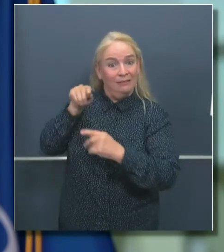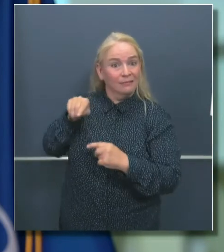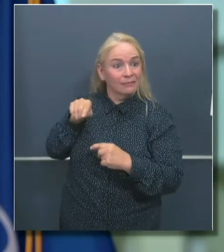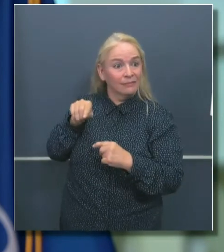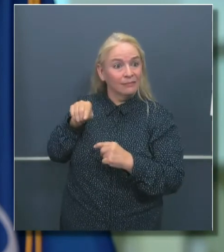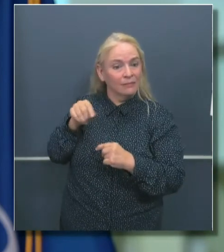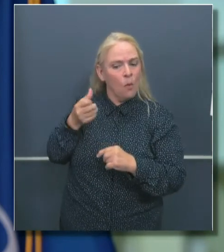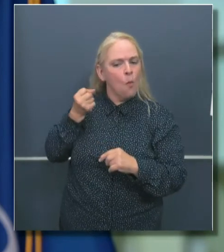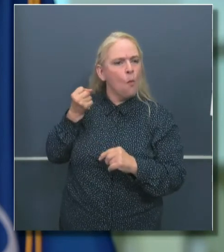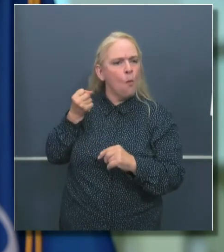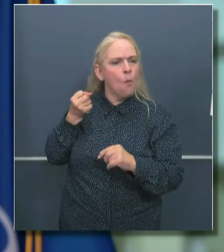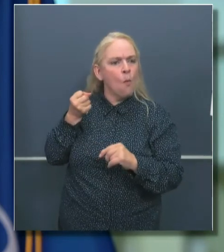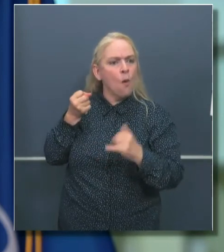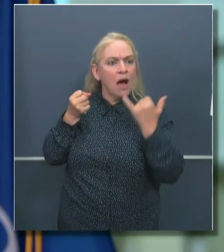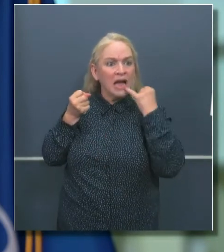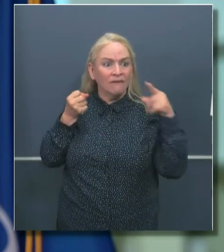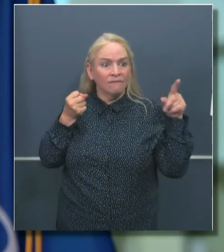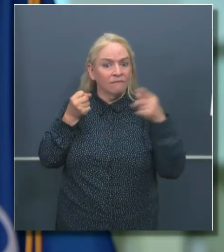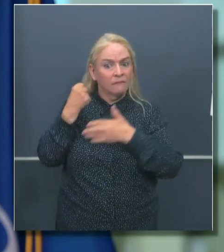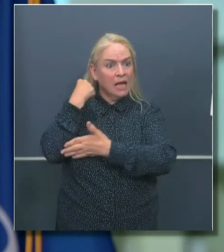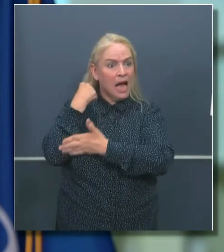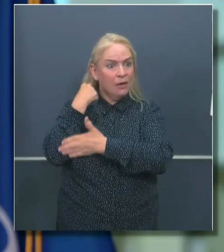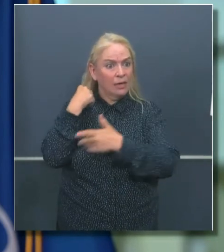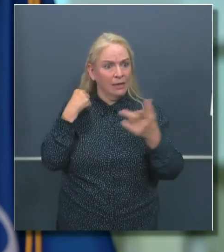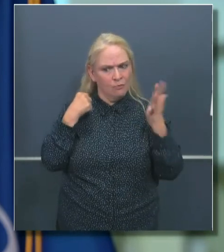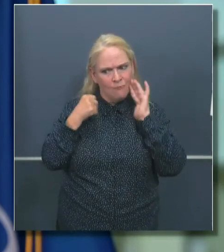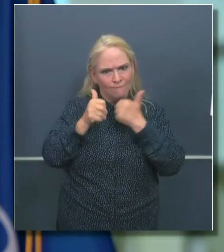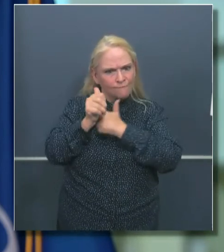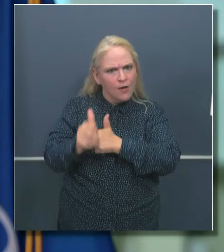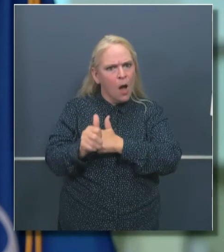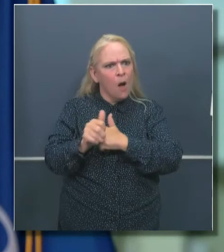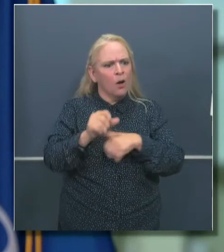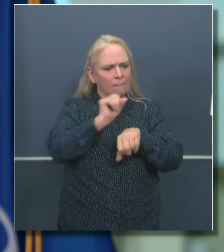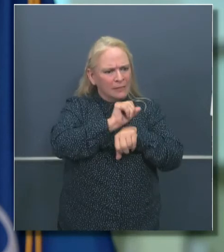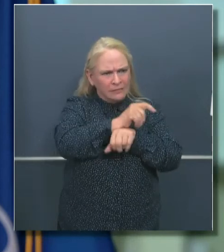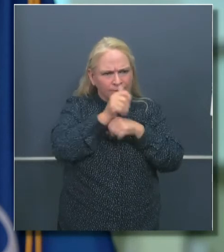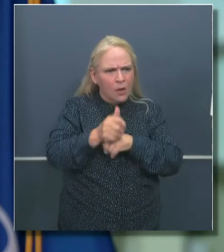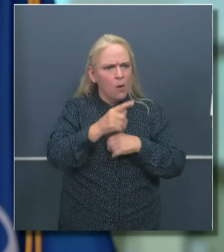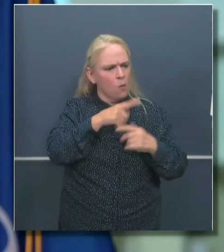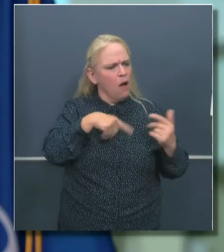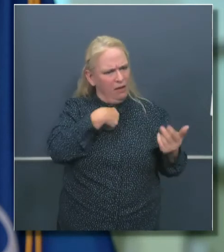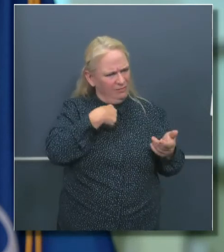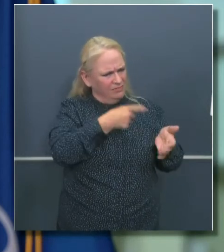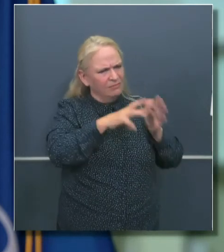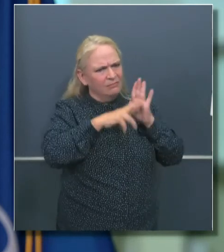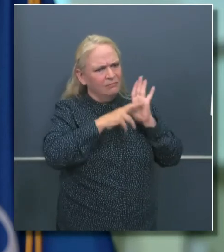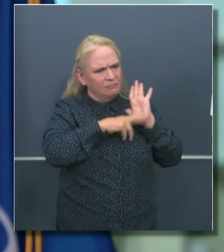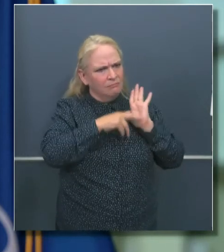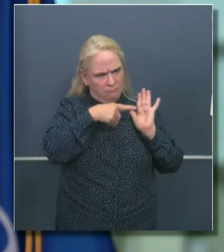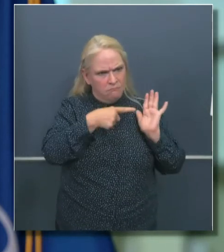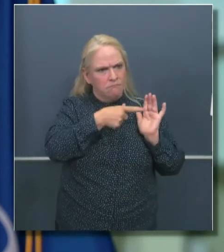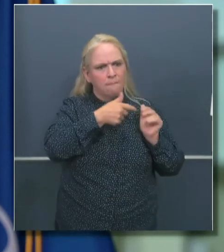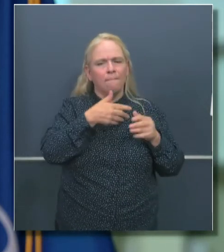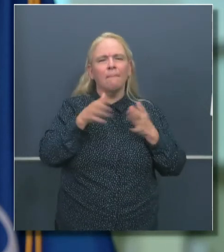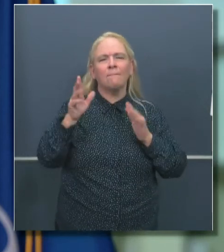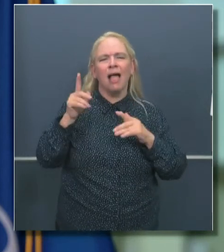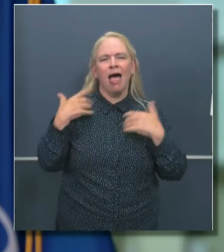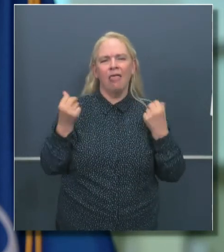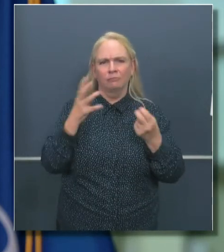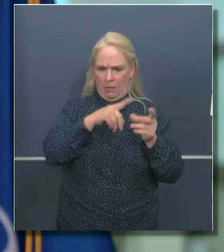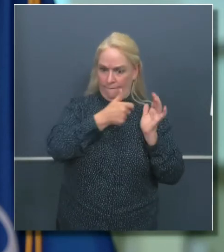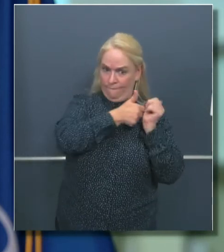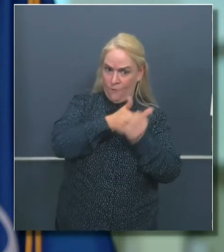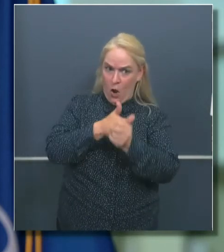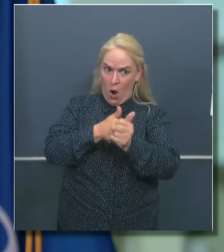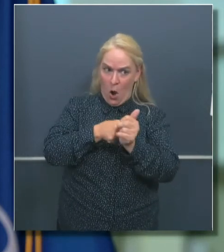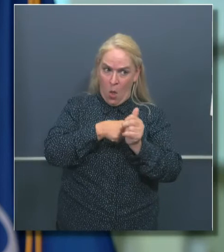enforcing the orders that their health officers have put forward. By definition, that's an enforcement mandate that goes